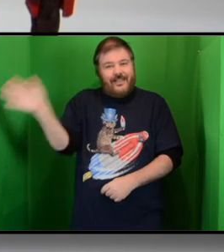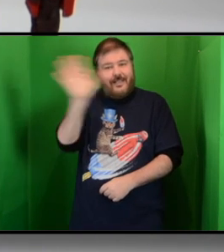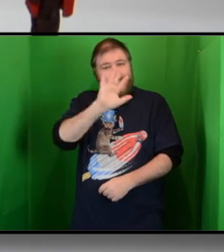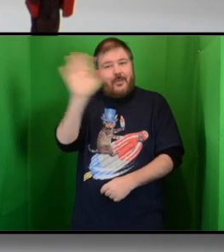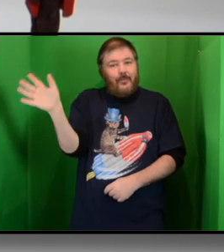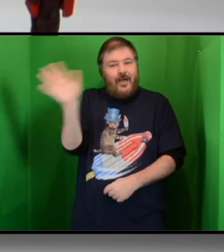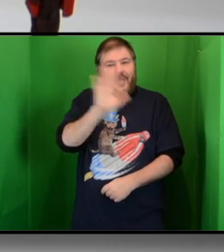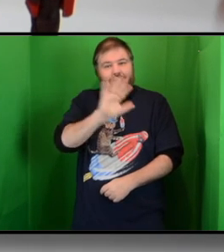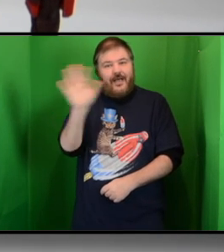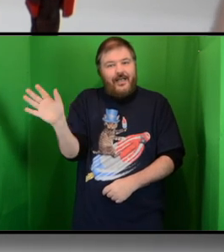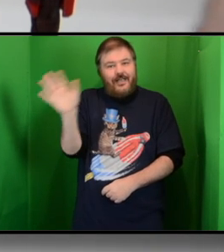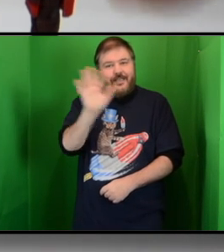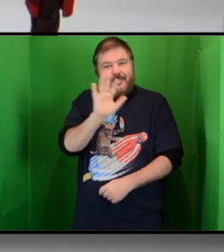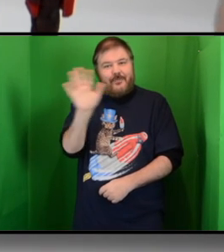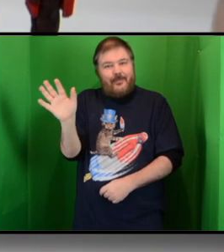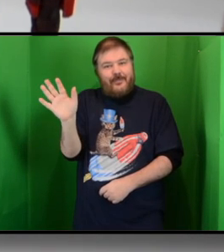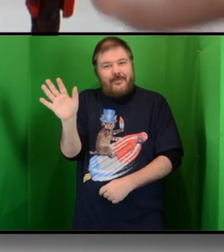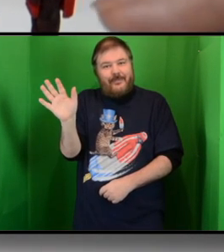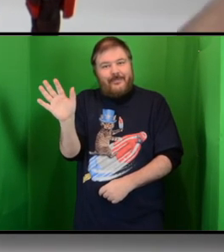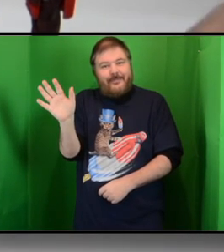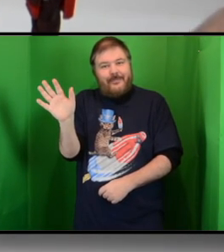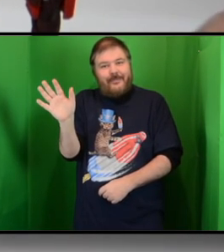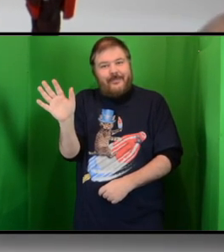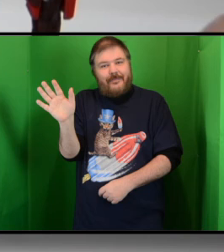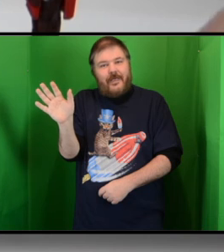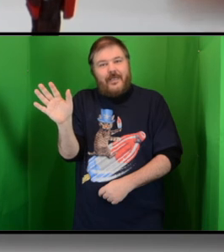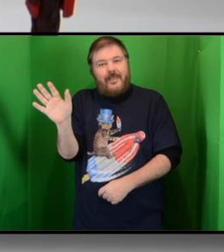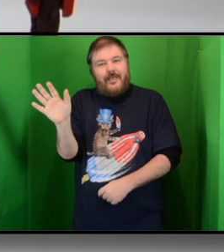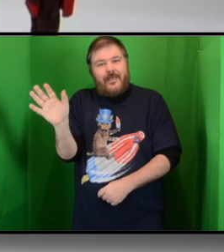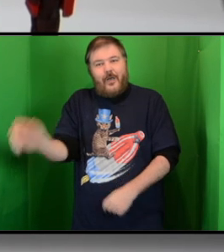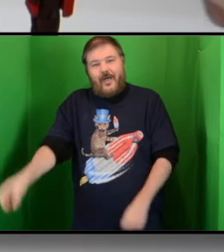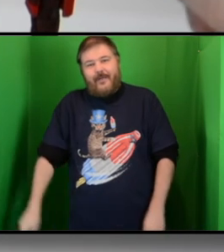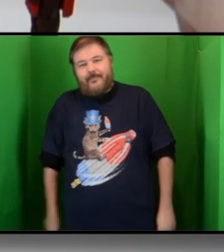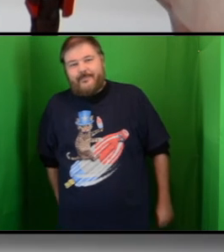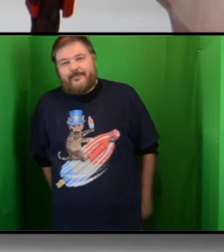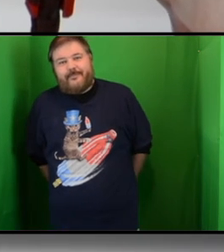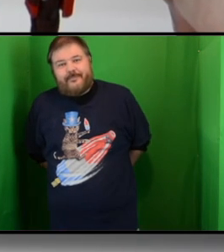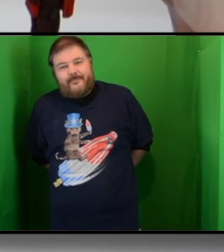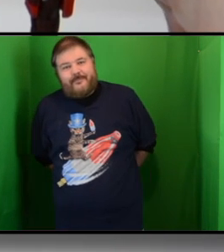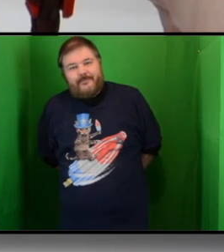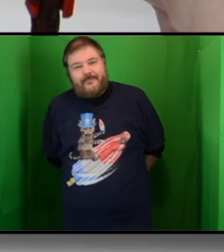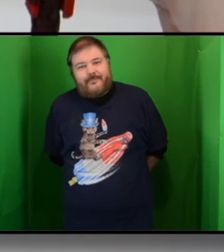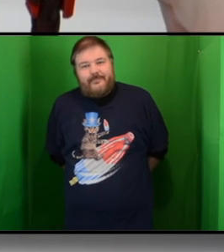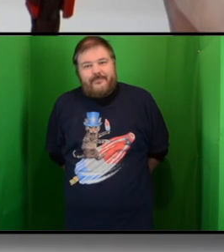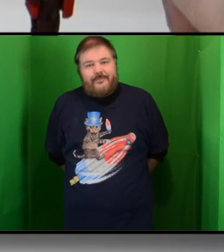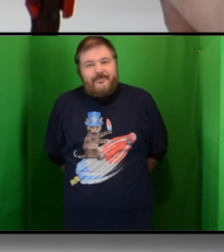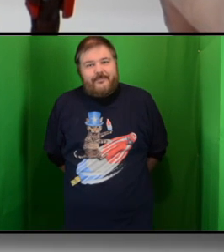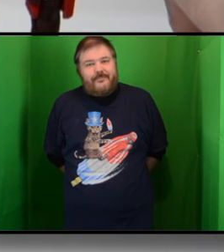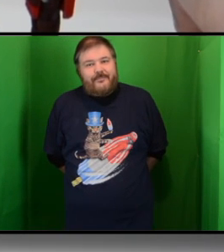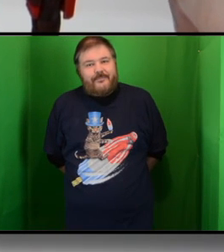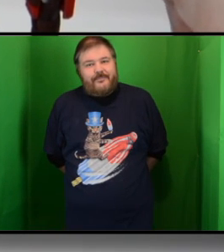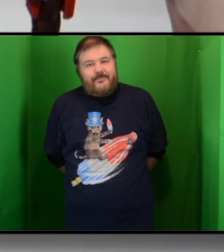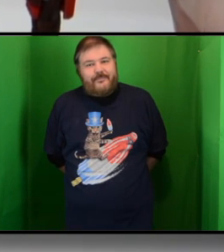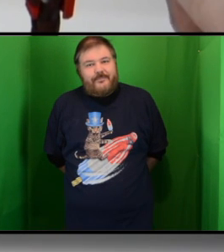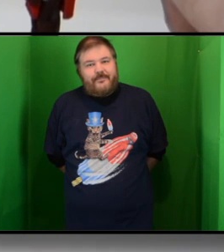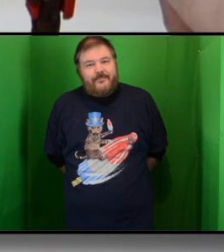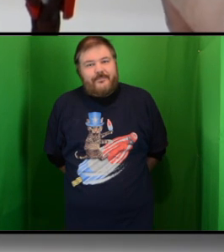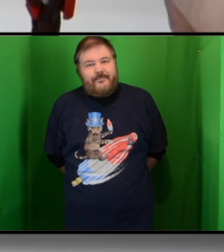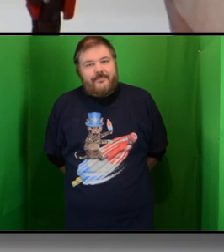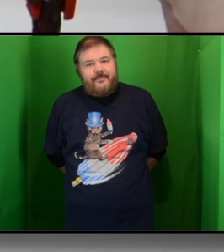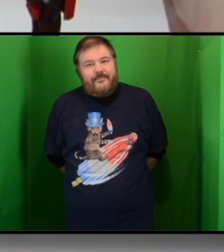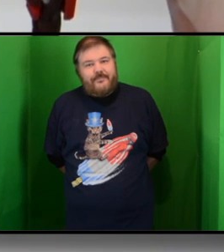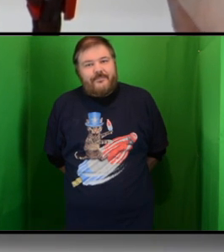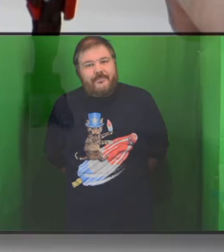fighter, especially when it comes to the fact of the claws and the mouth, whatever you want to call